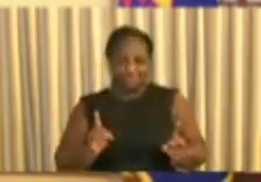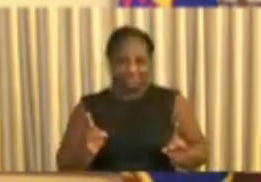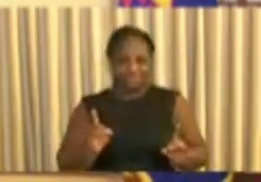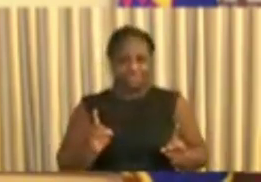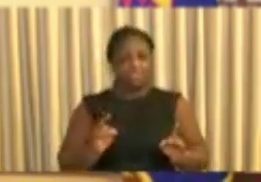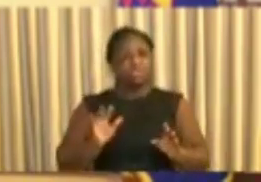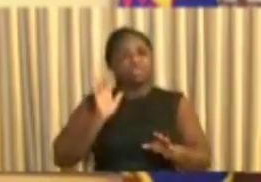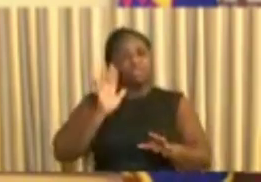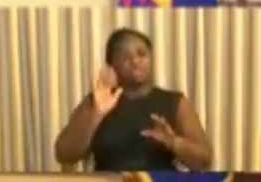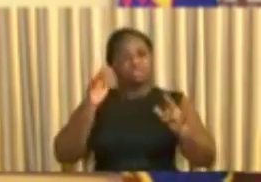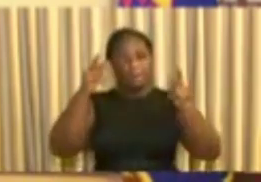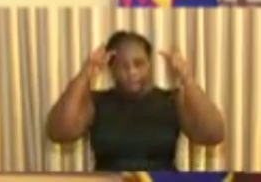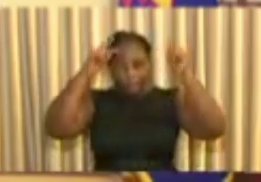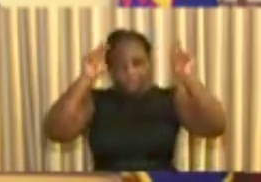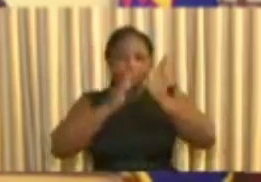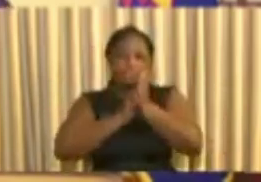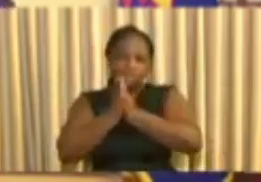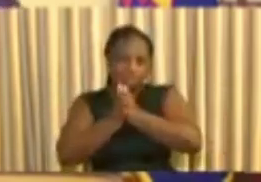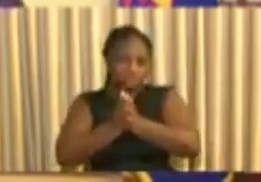in the public interest.